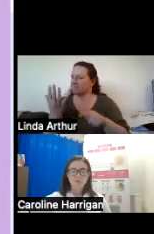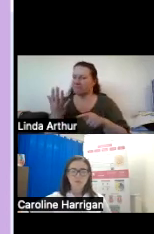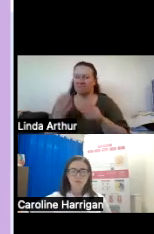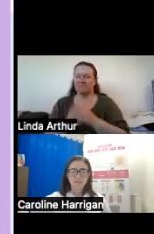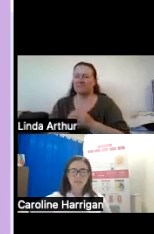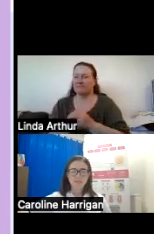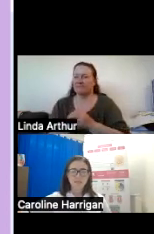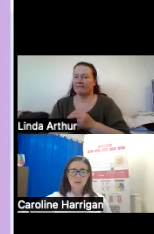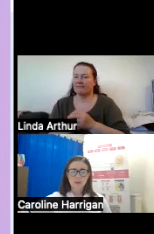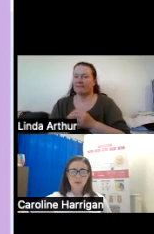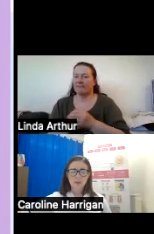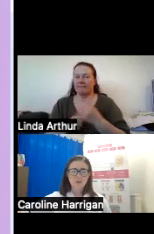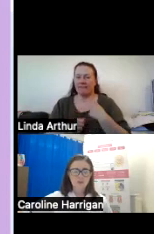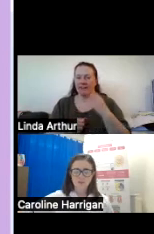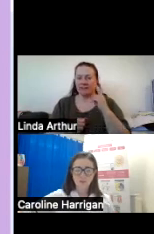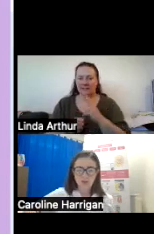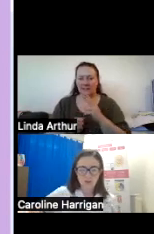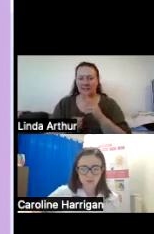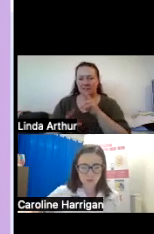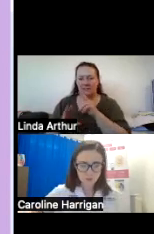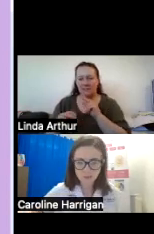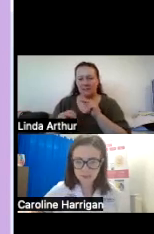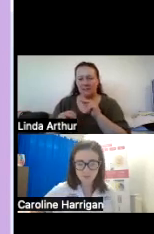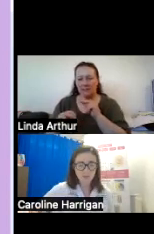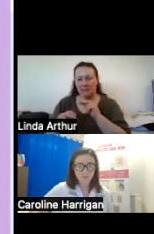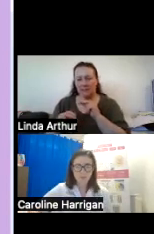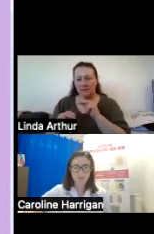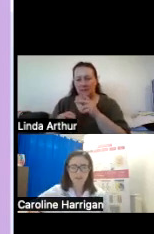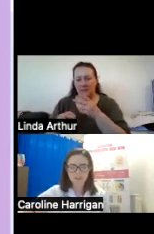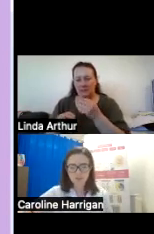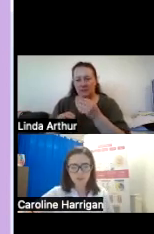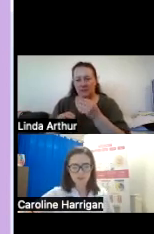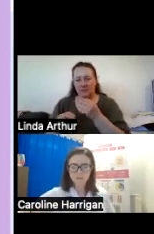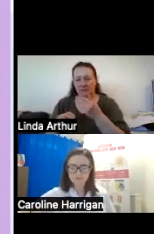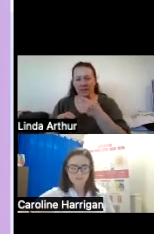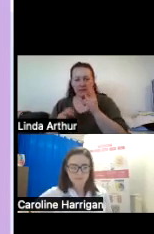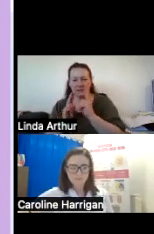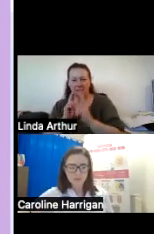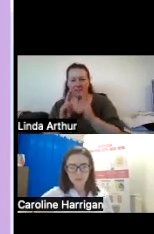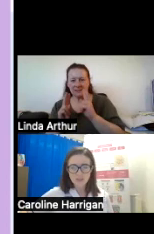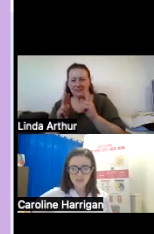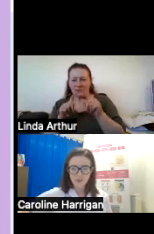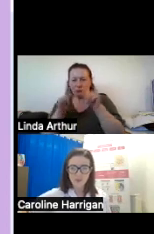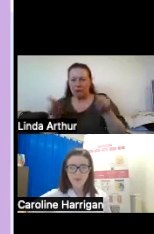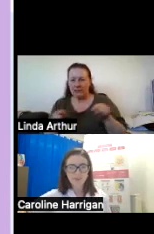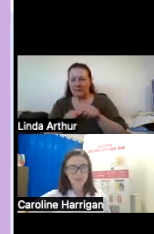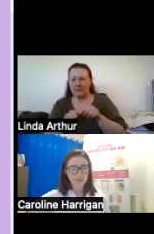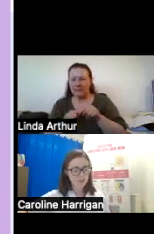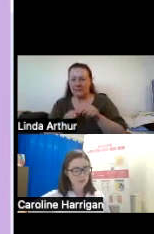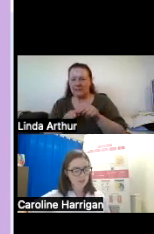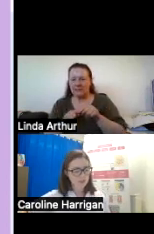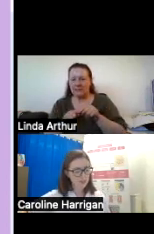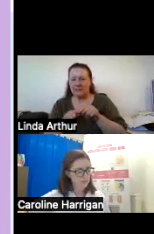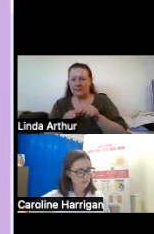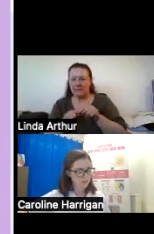So I'm seeing there in the wee chat box, there's problems. Someone's having problems with seeing the screen there. So whoever can see it, if you can